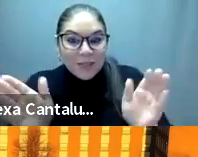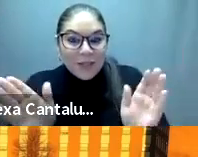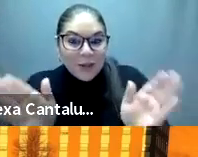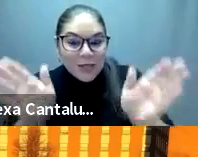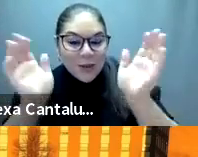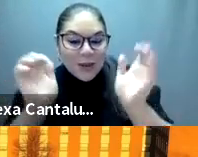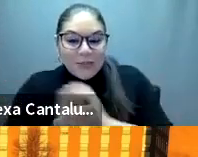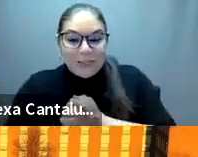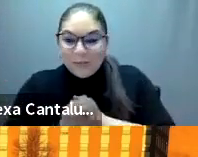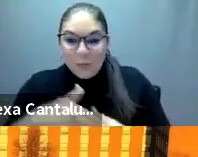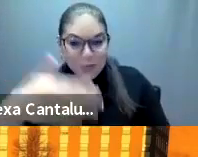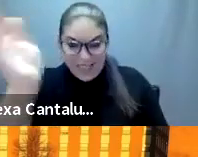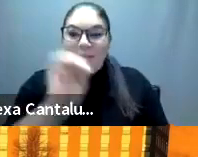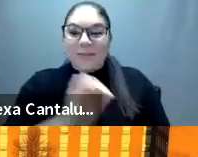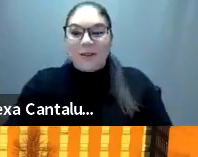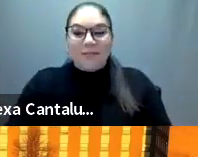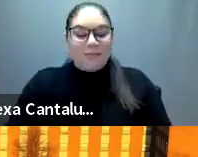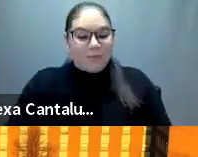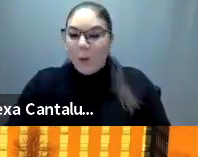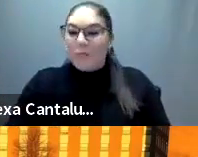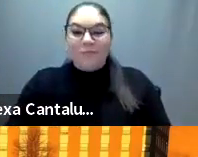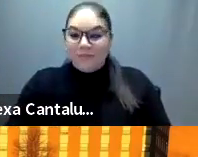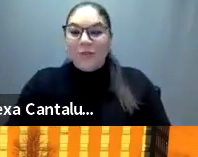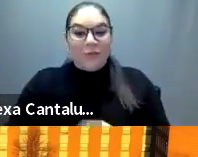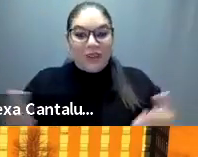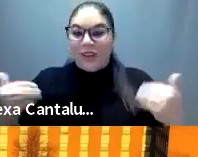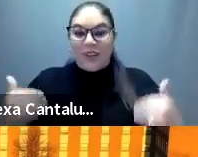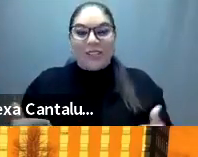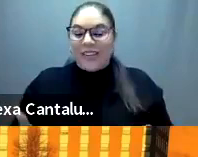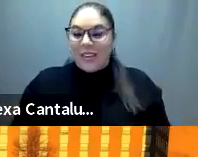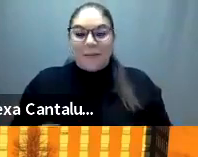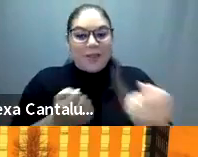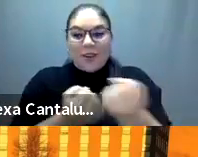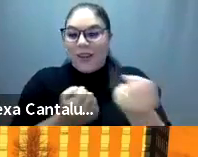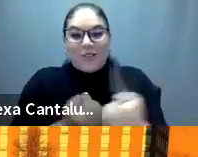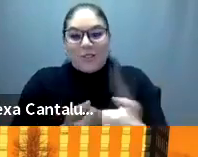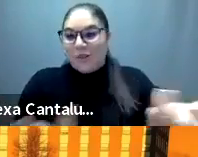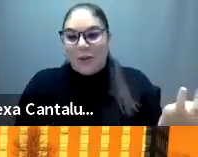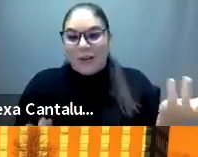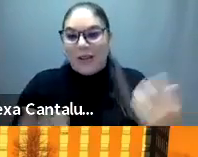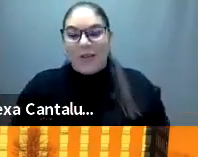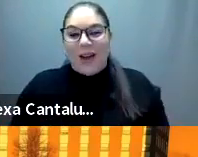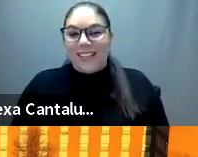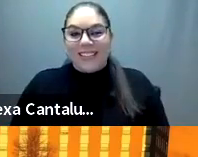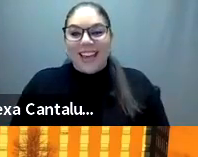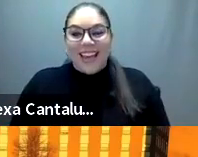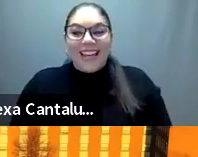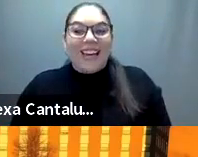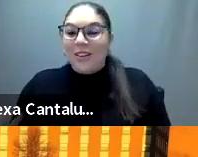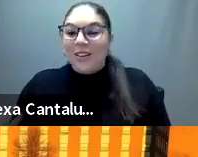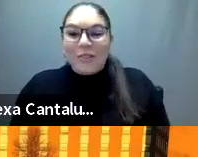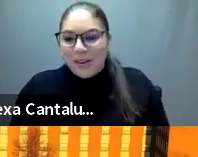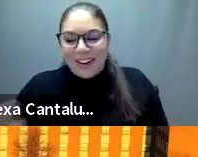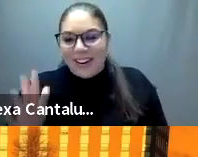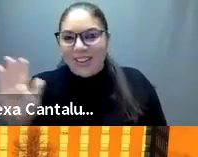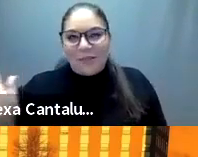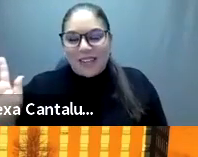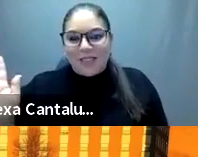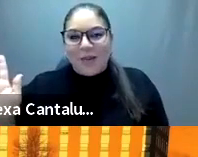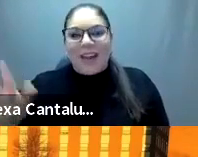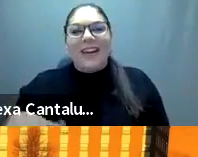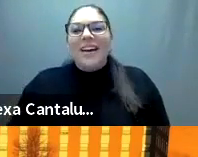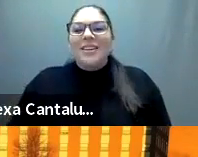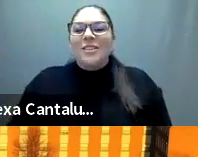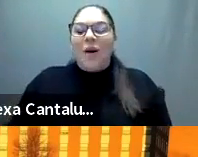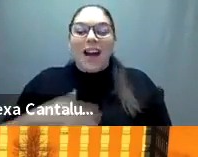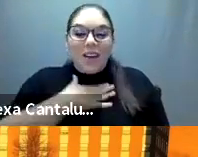on, you can do it. Like, nope, stay up there. Nope, you feel like you're sinking, but they're there just supporting you and getting you through it 100% of